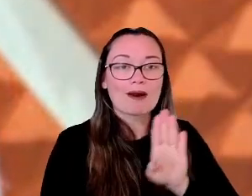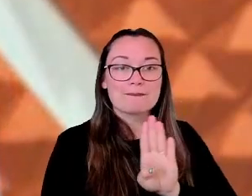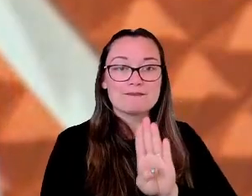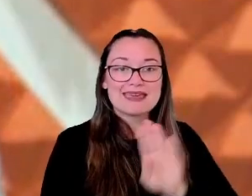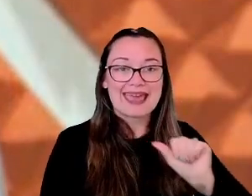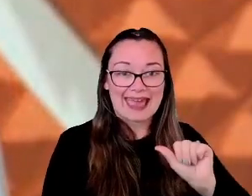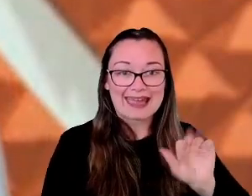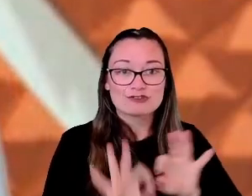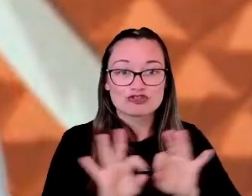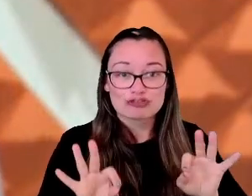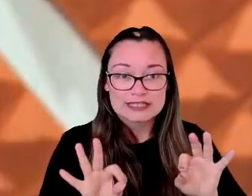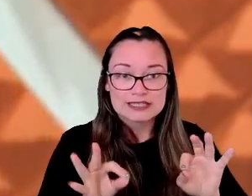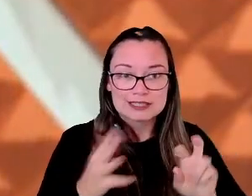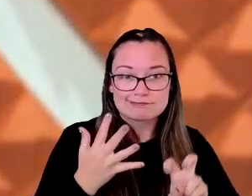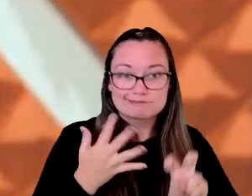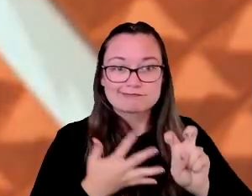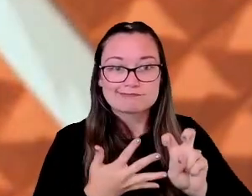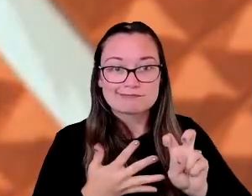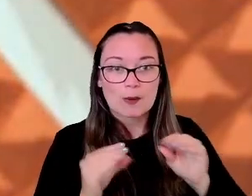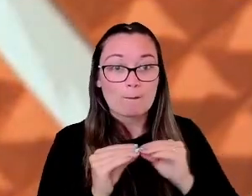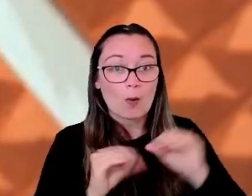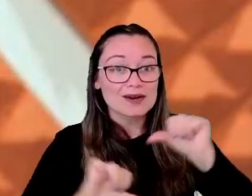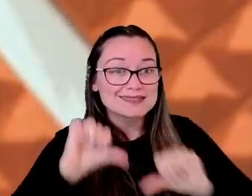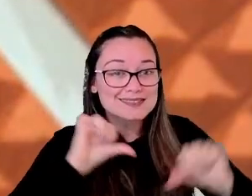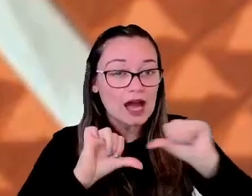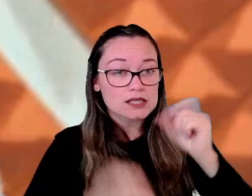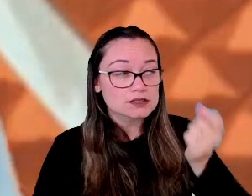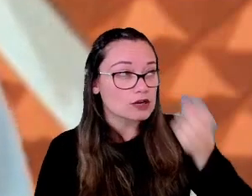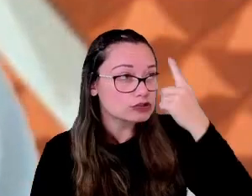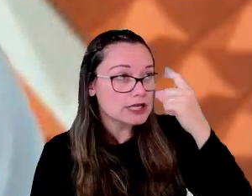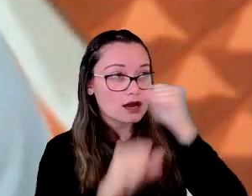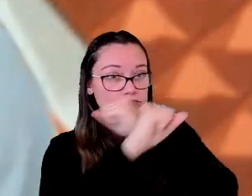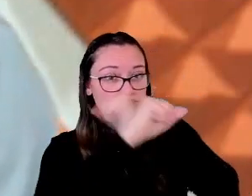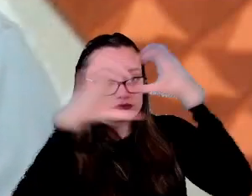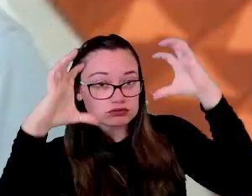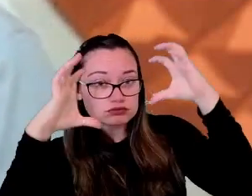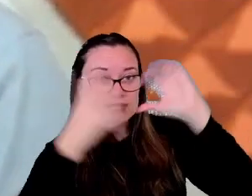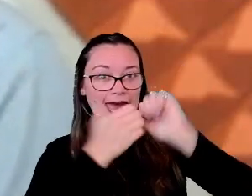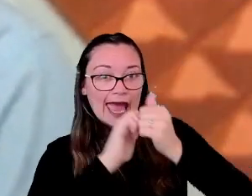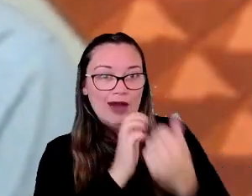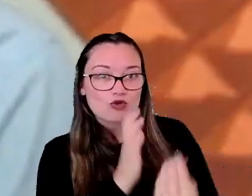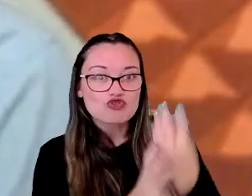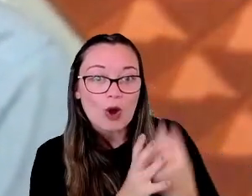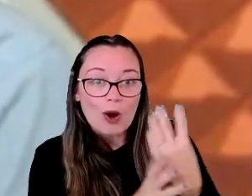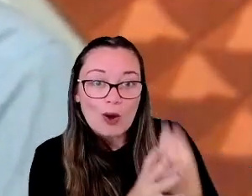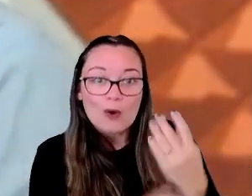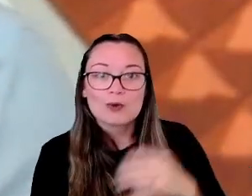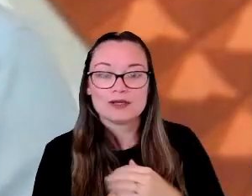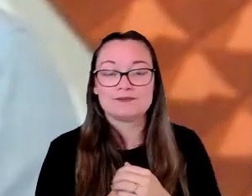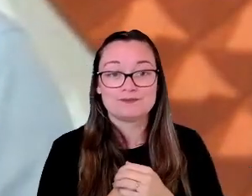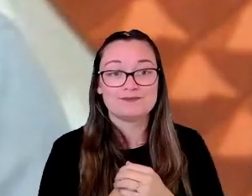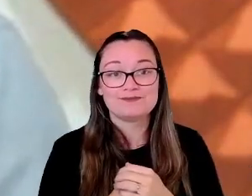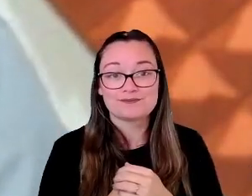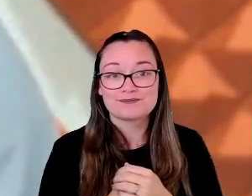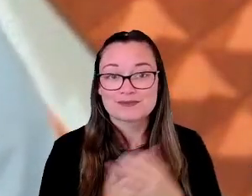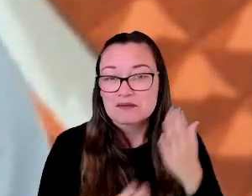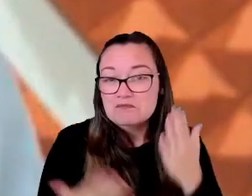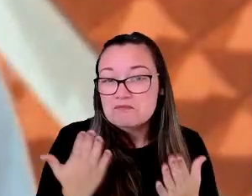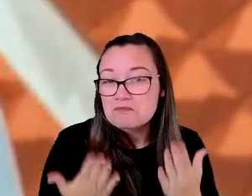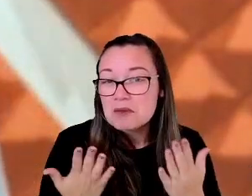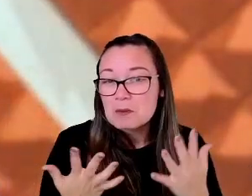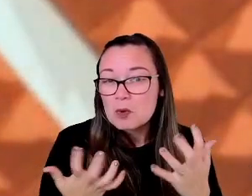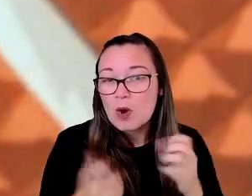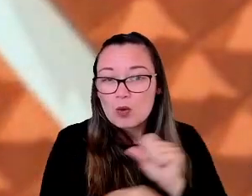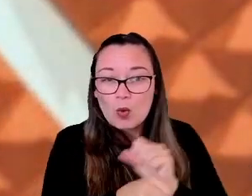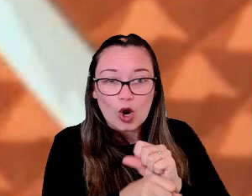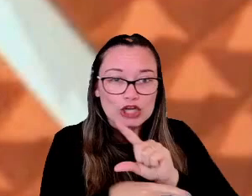you're talking more science. And more understanding the bigger picture of how actually things grow. And maybe you want to be working with